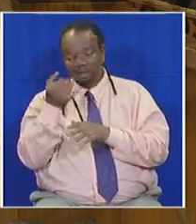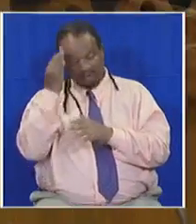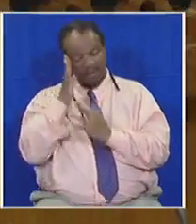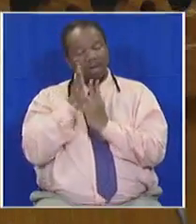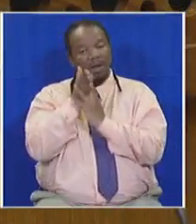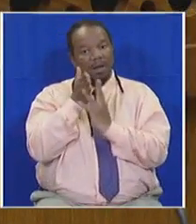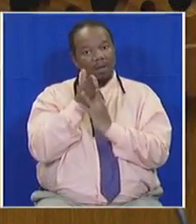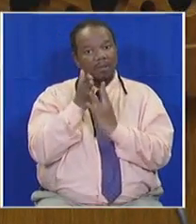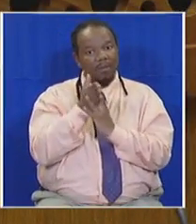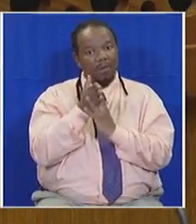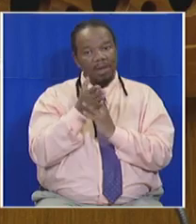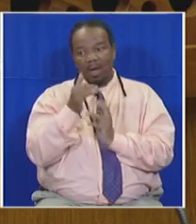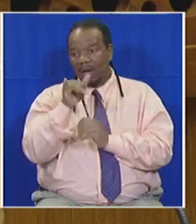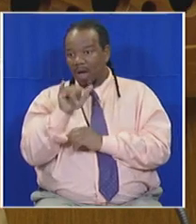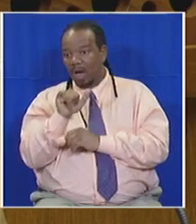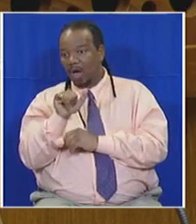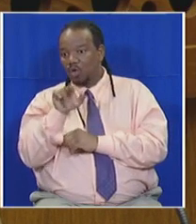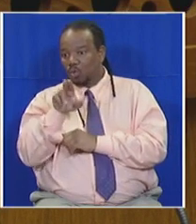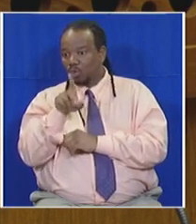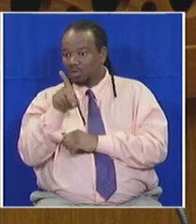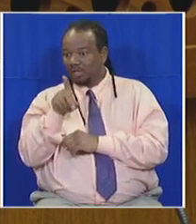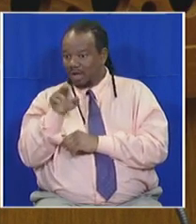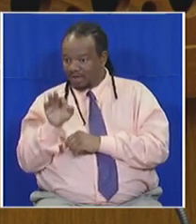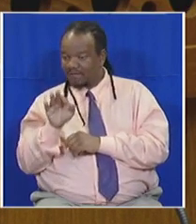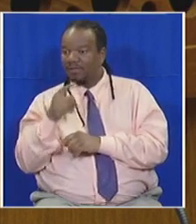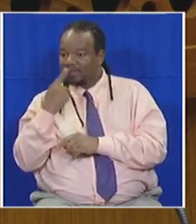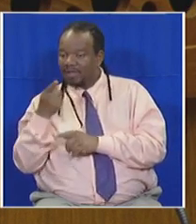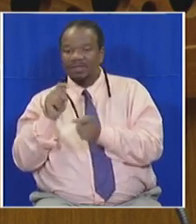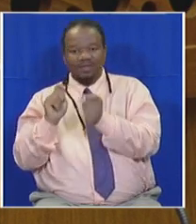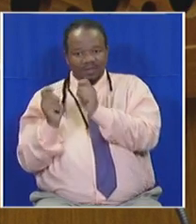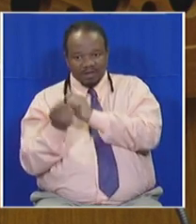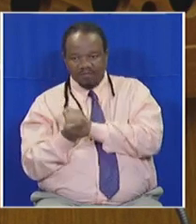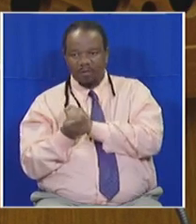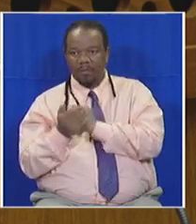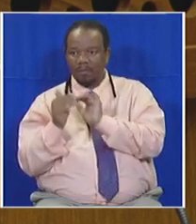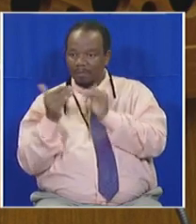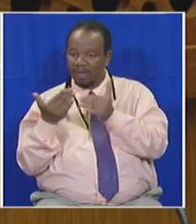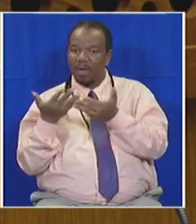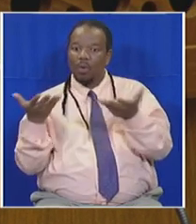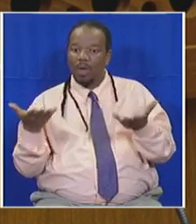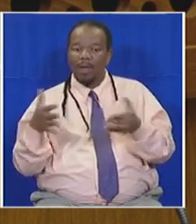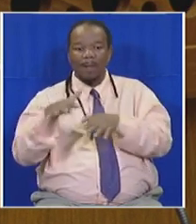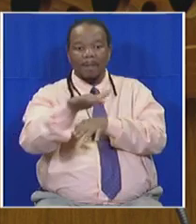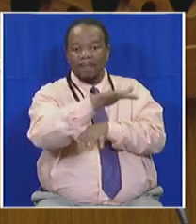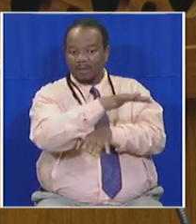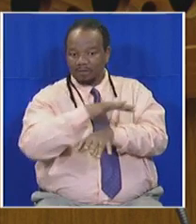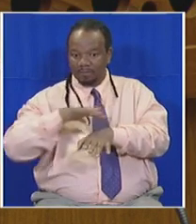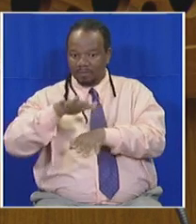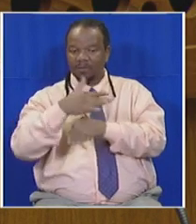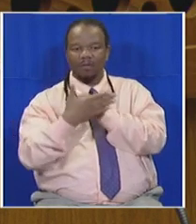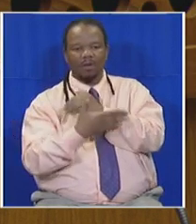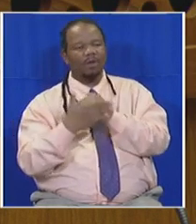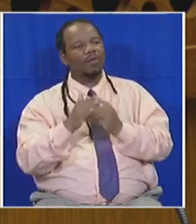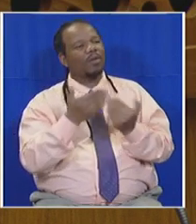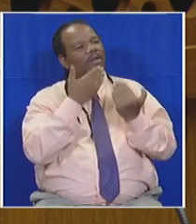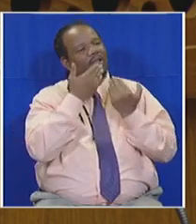the IUDF with a view to fundamentally transforming the face of our beloved country. We thank you for